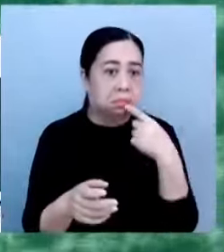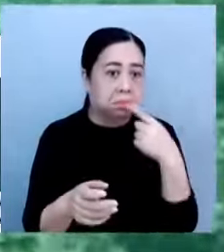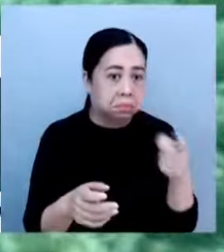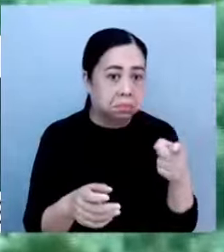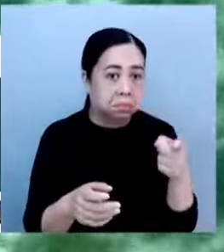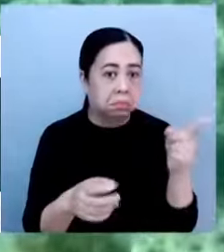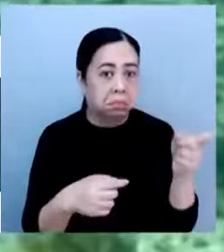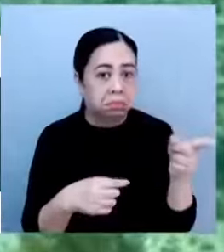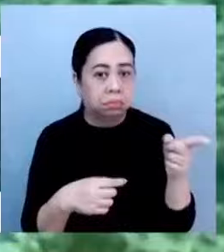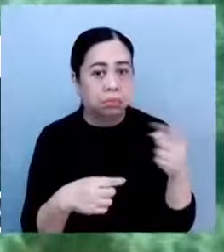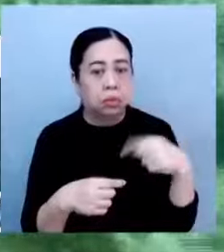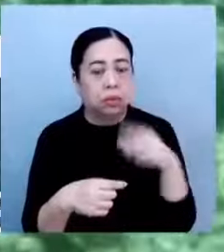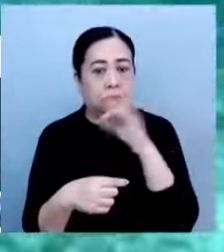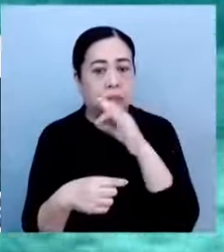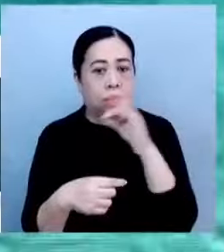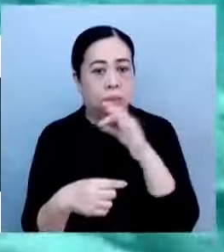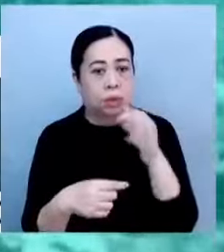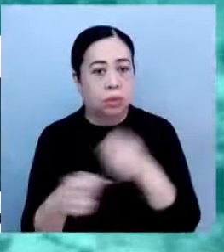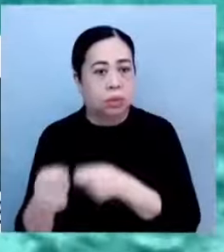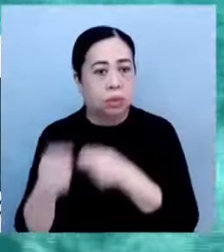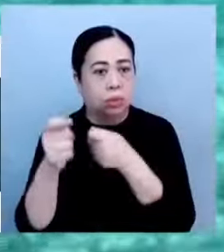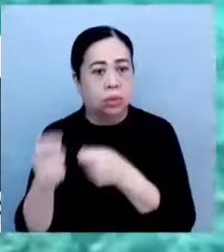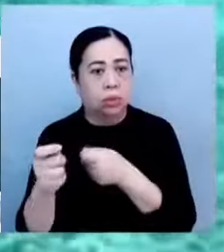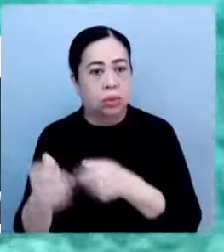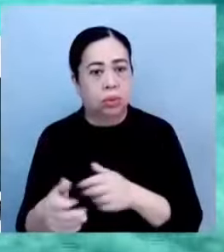of our Filipino fishers,